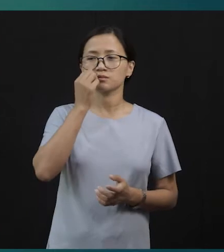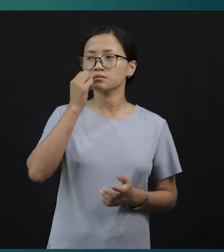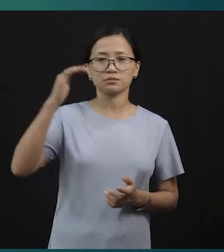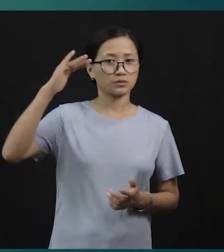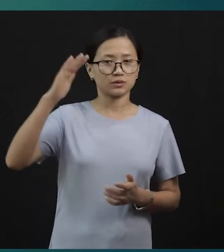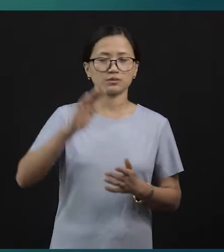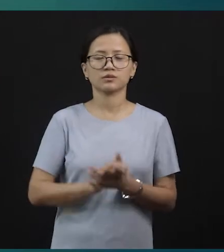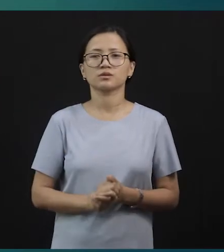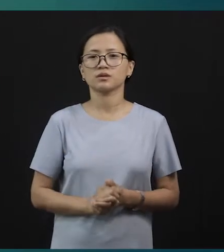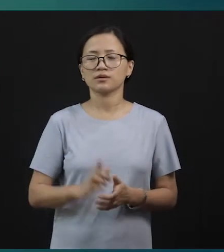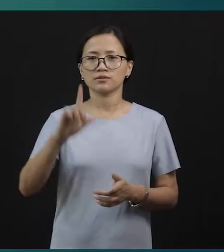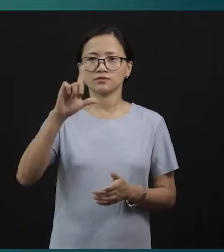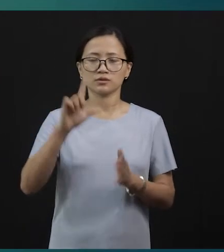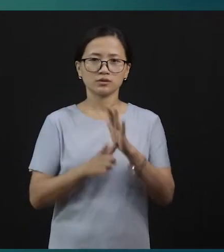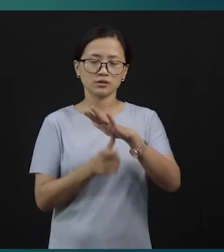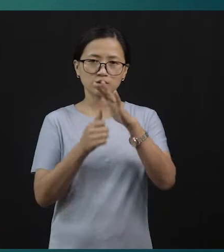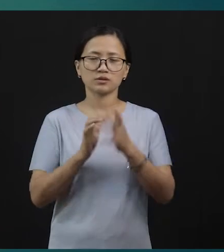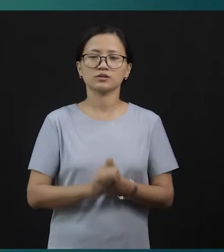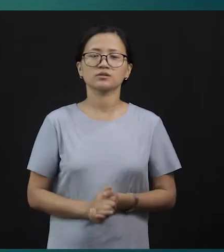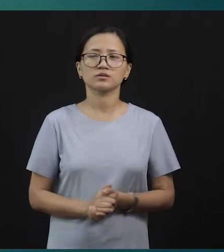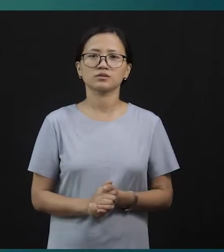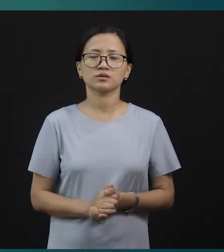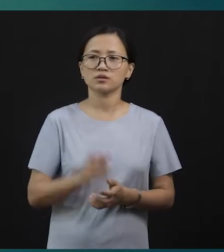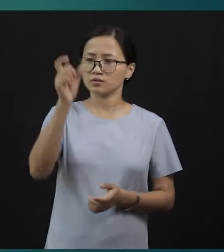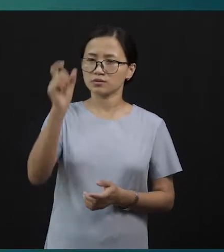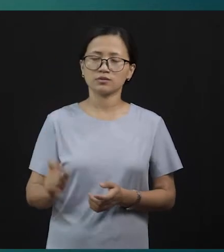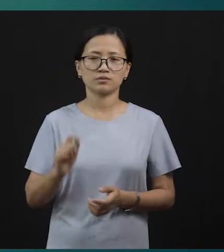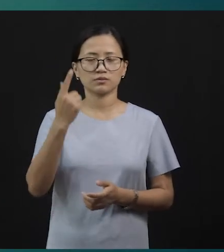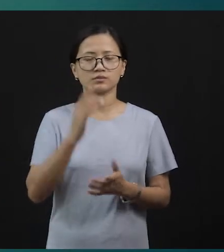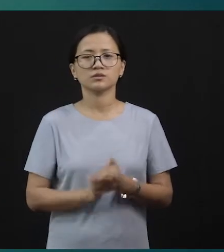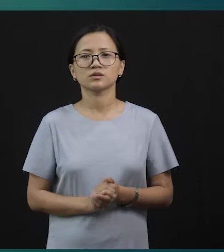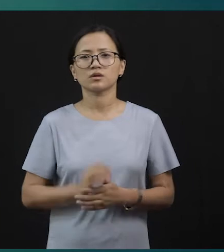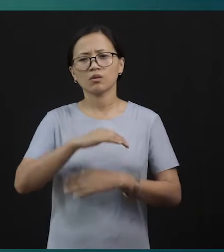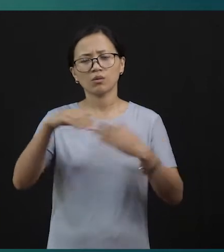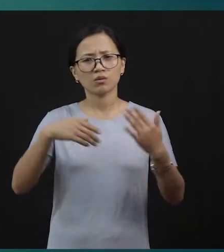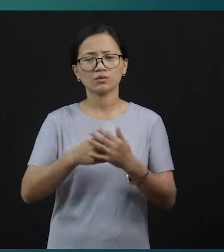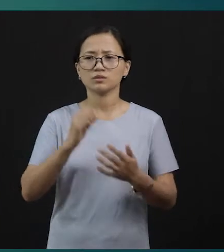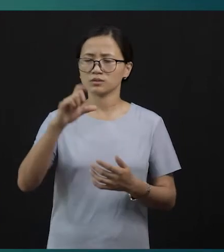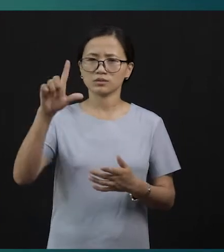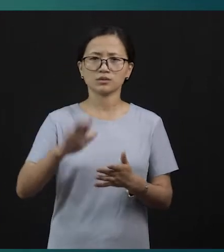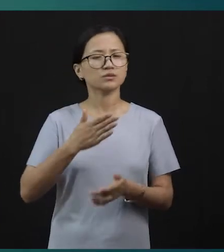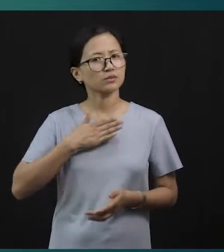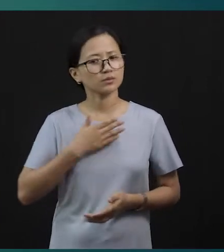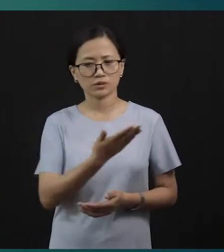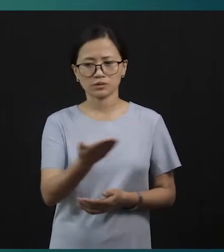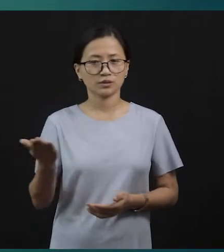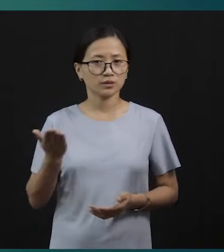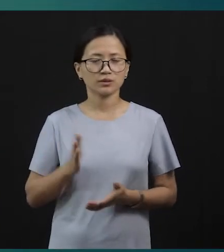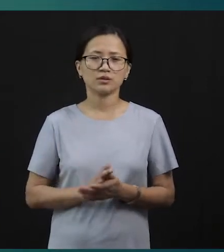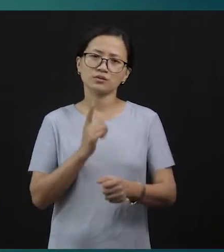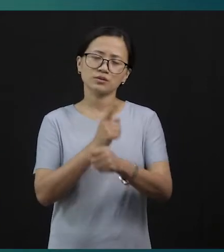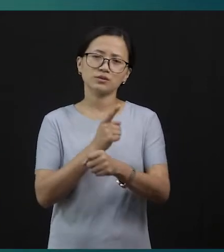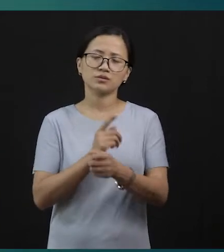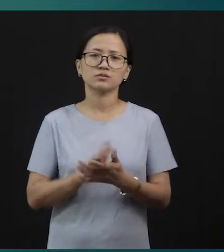imagine of a leader in your class. If that leader says it is not good, I'm sure the whole class obeys them. Or in a classroom, the